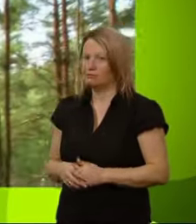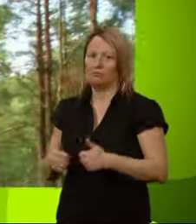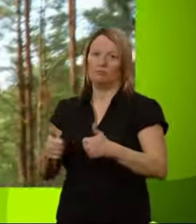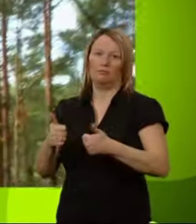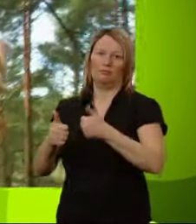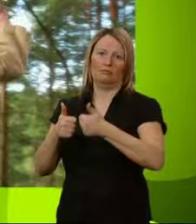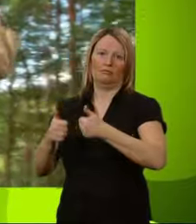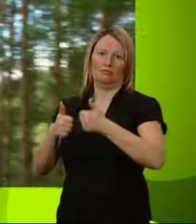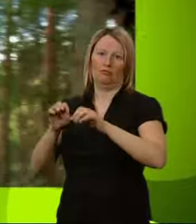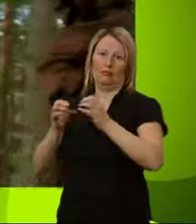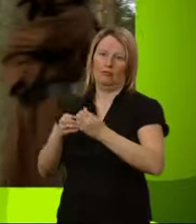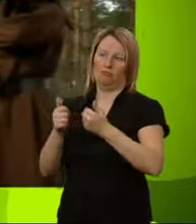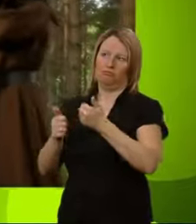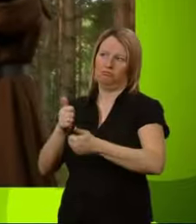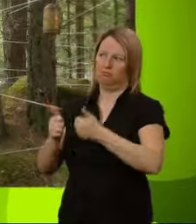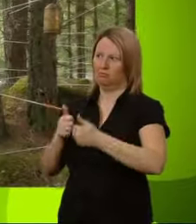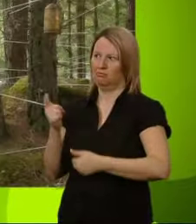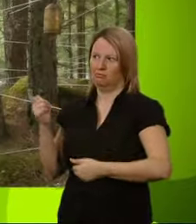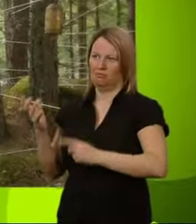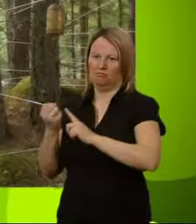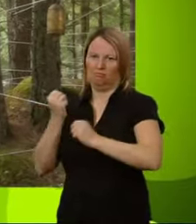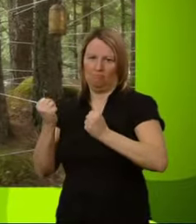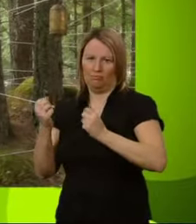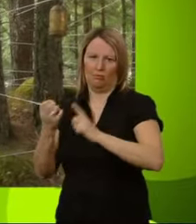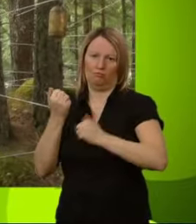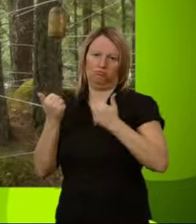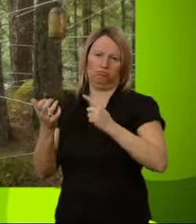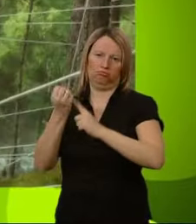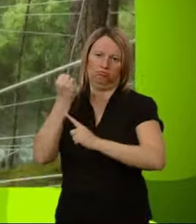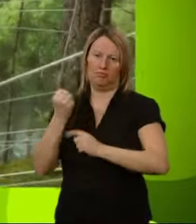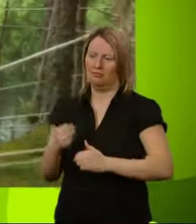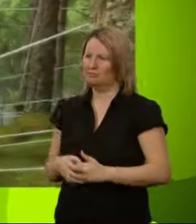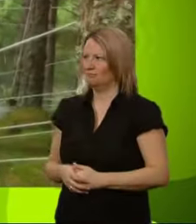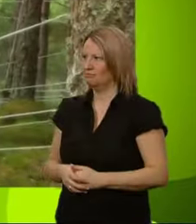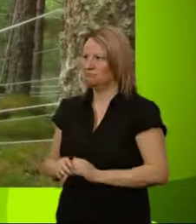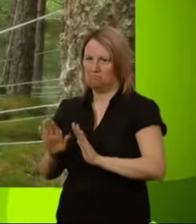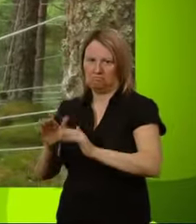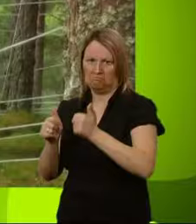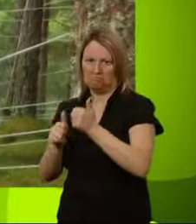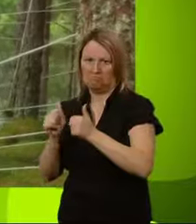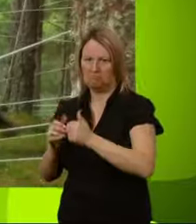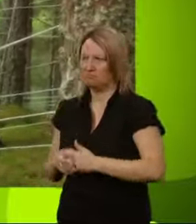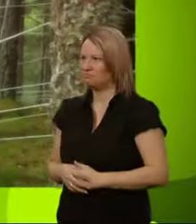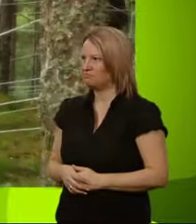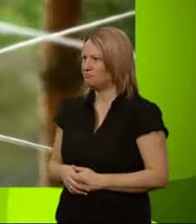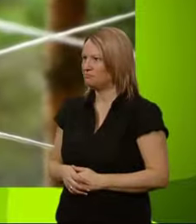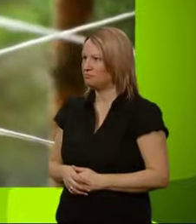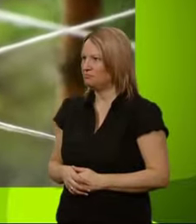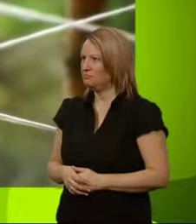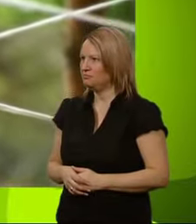Well done. Well done. Triddick's stealth and caution ensured her success. Take it nice and slowly.